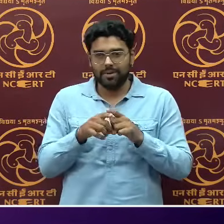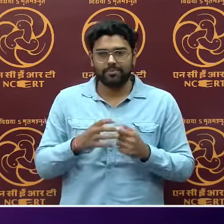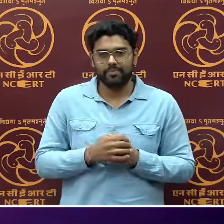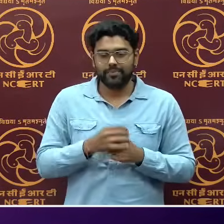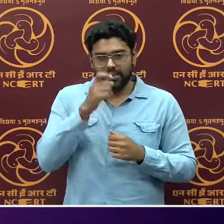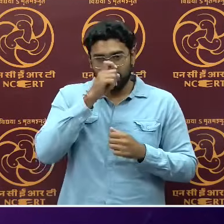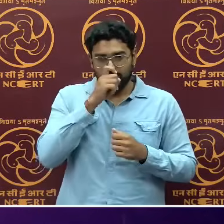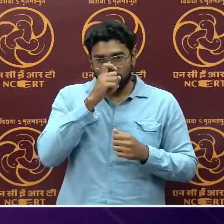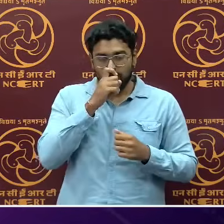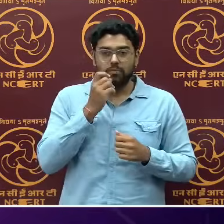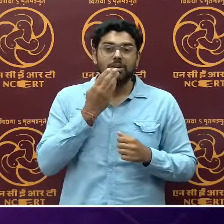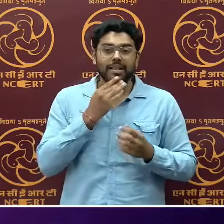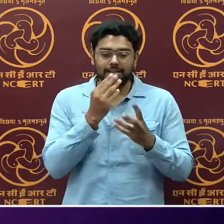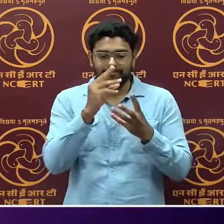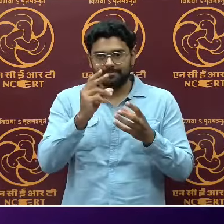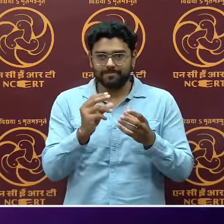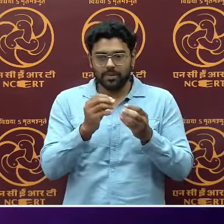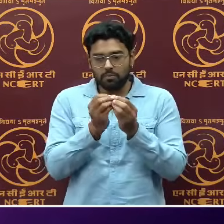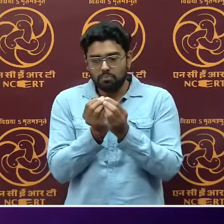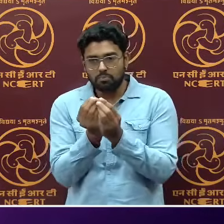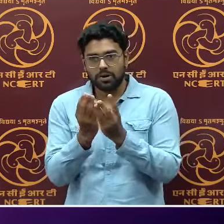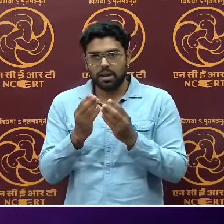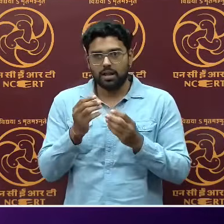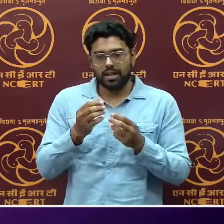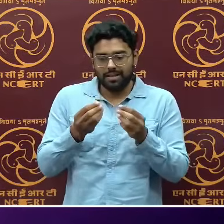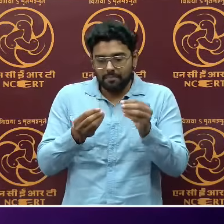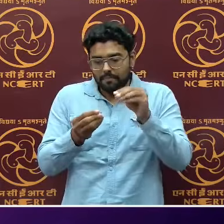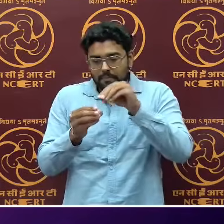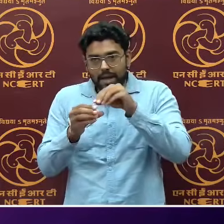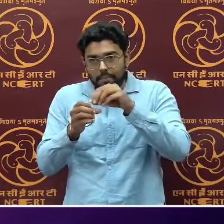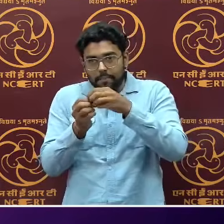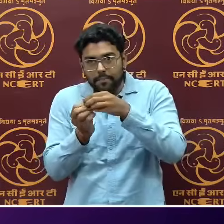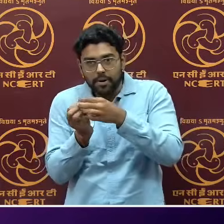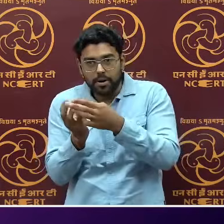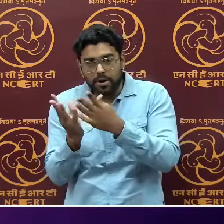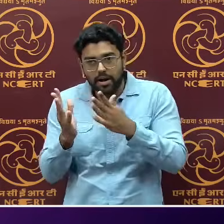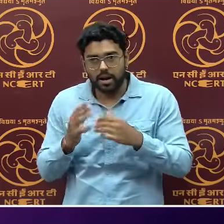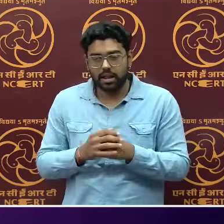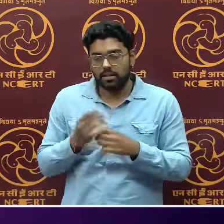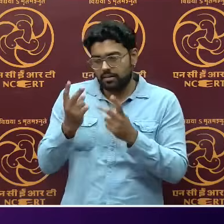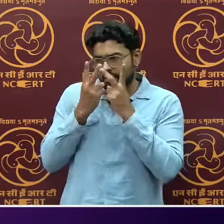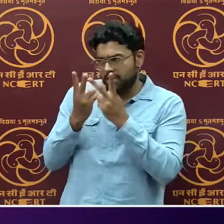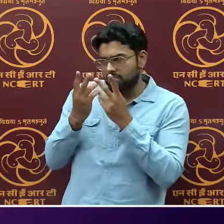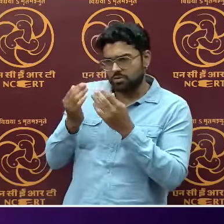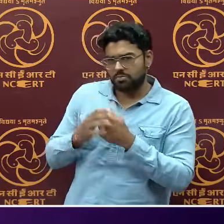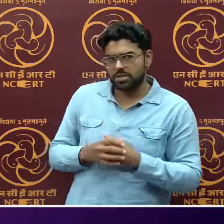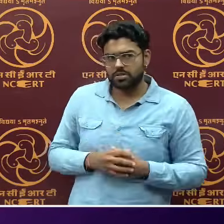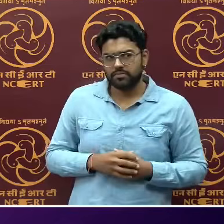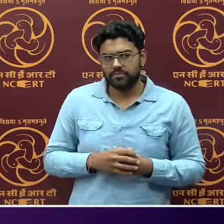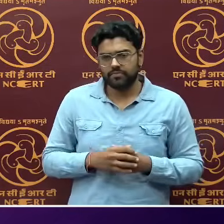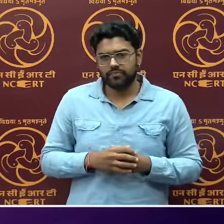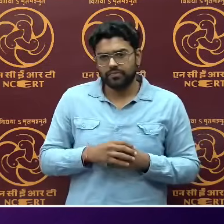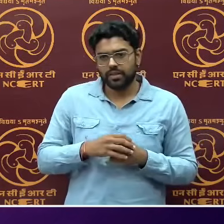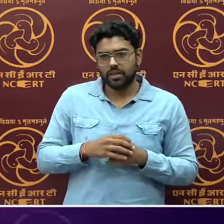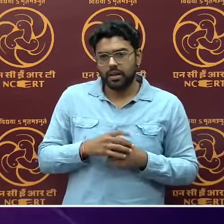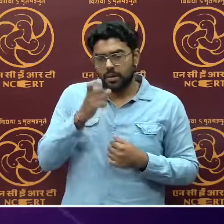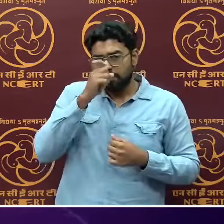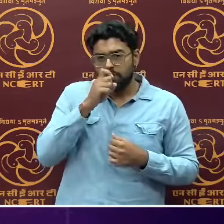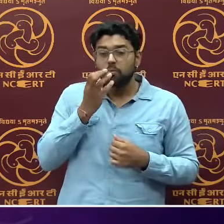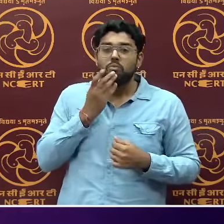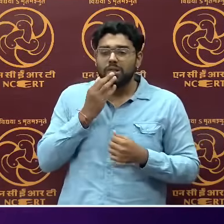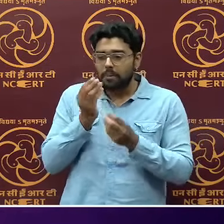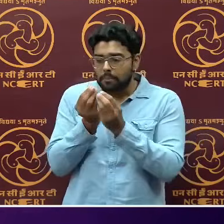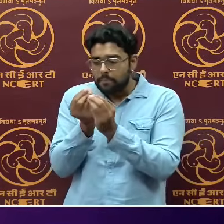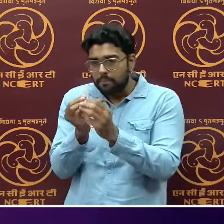color got spread throughout, right? Now if that is visible, so the blue color got